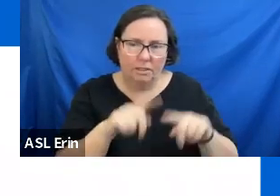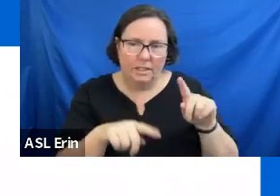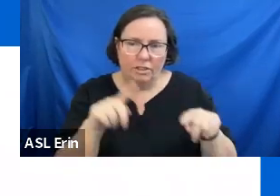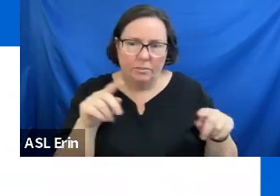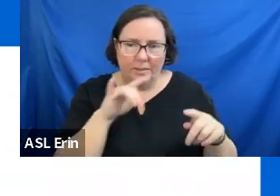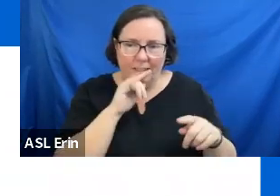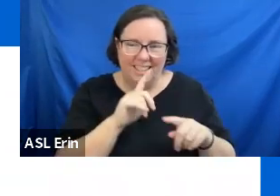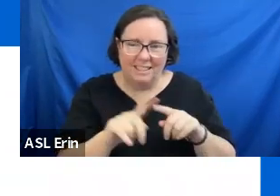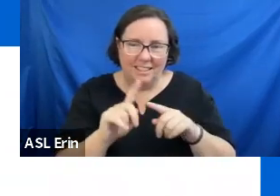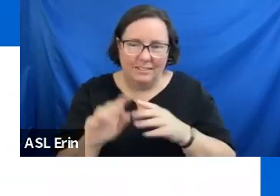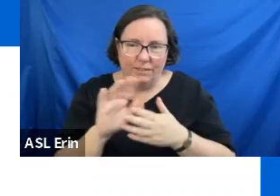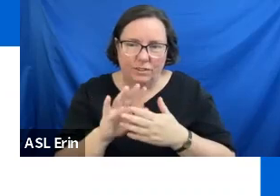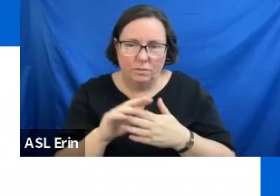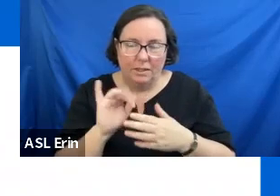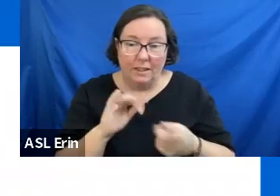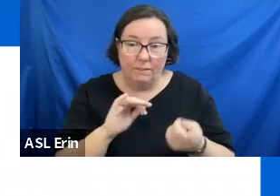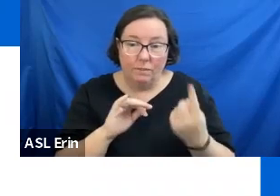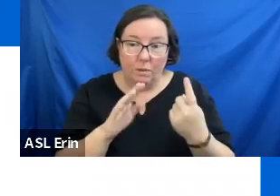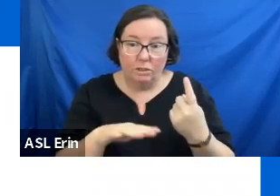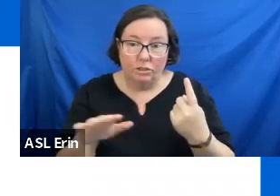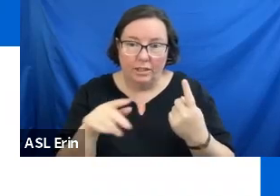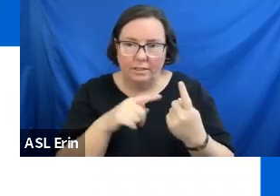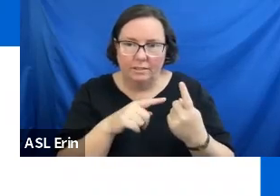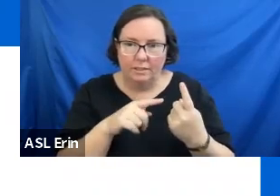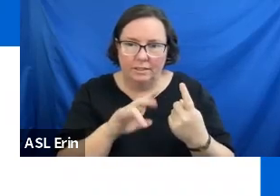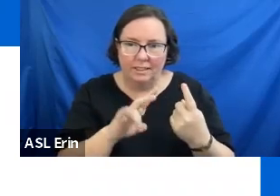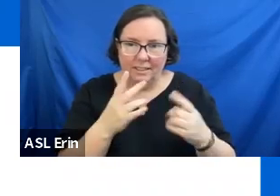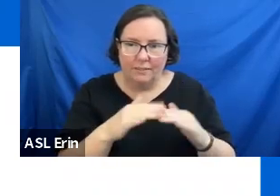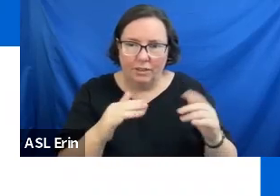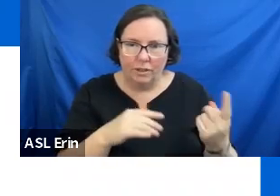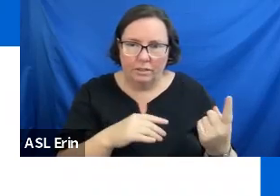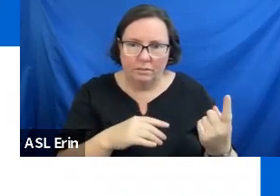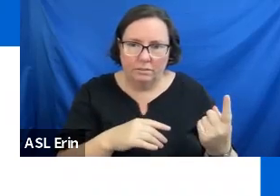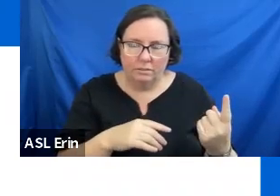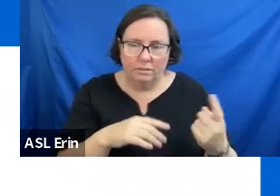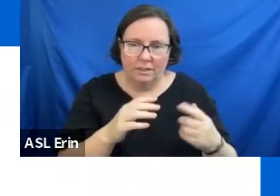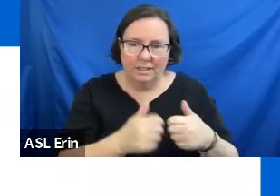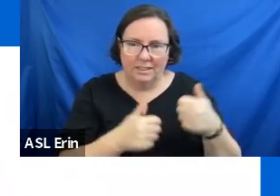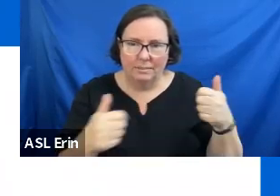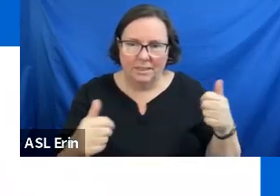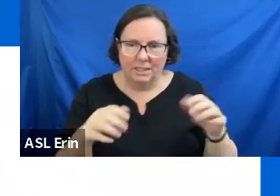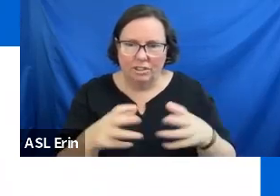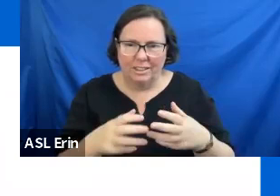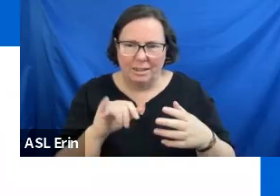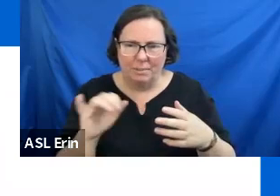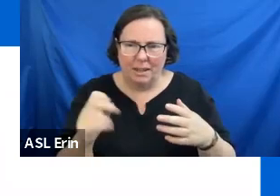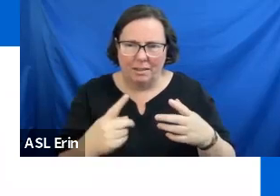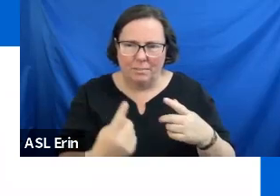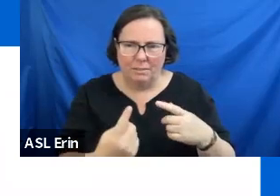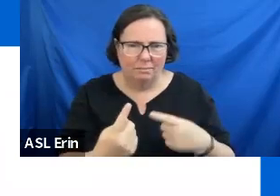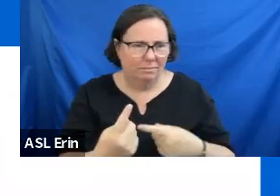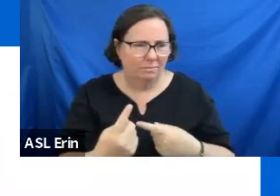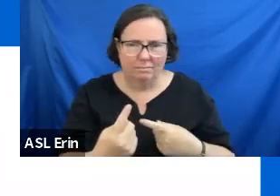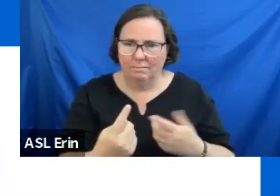different schools. So if one child is in 7th grade and has a substantially separate IEP, that would